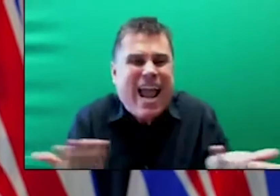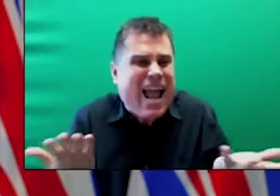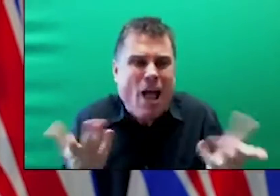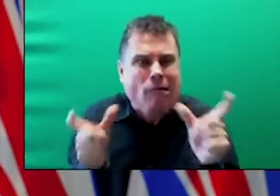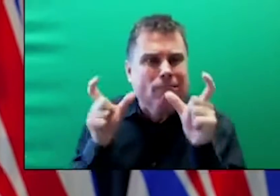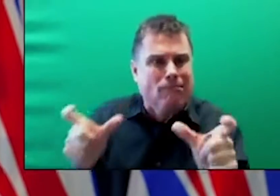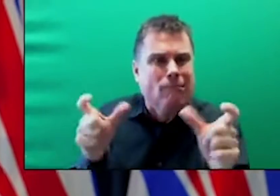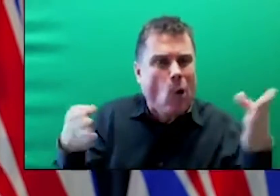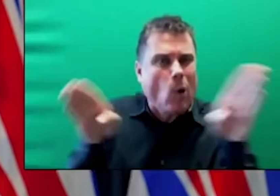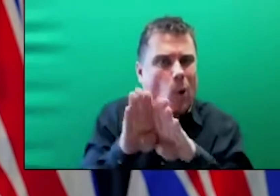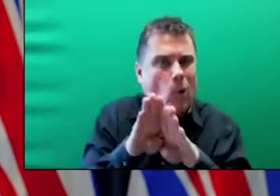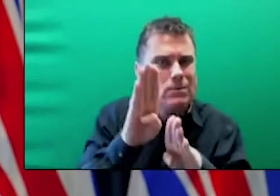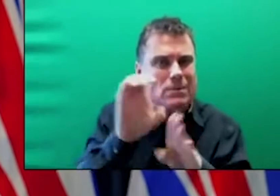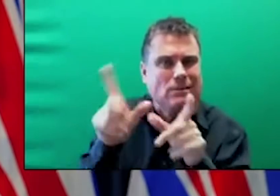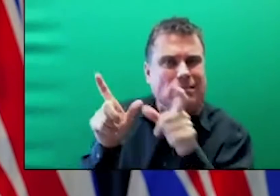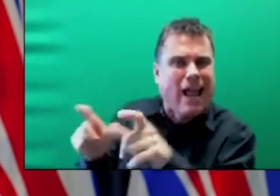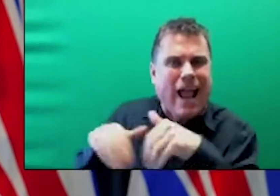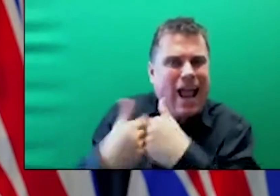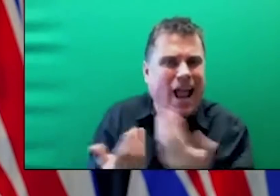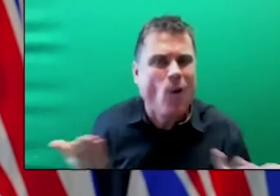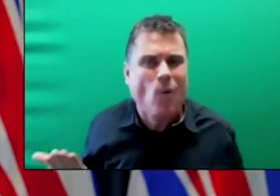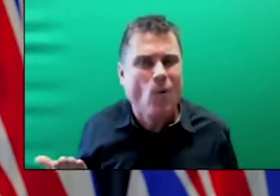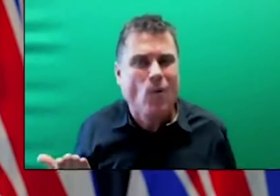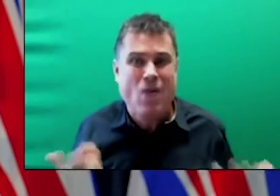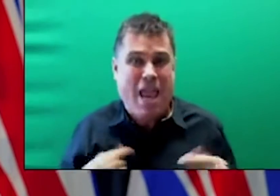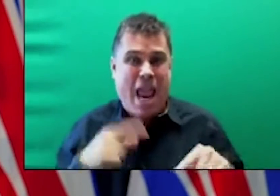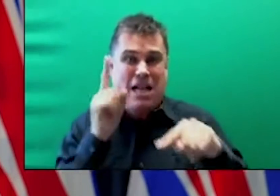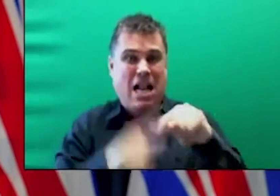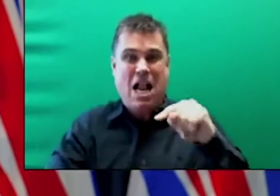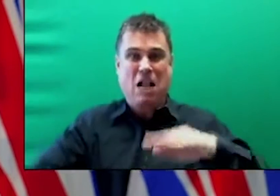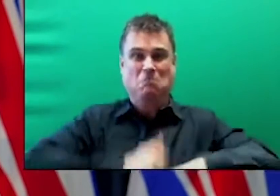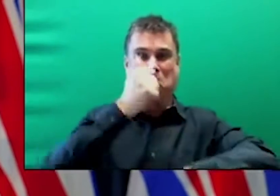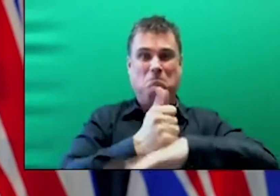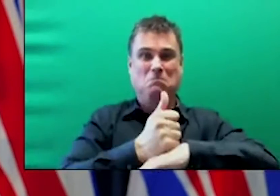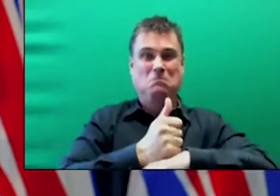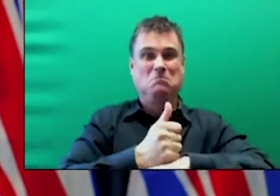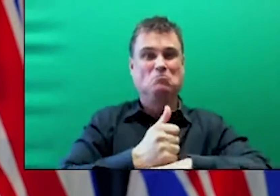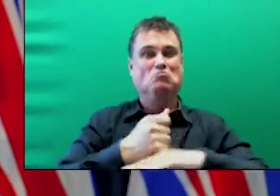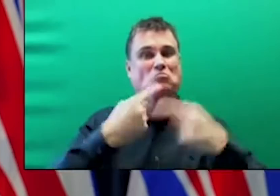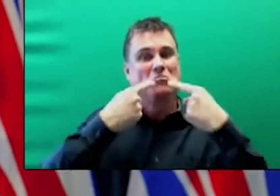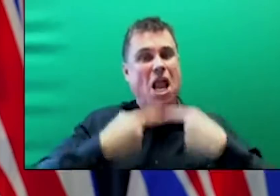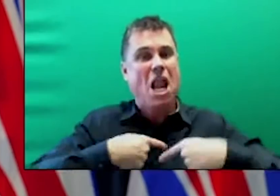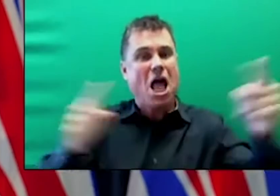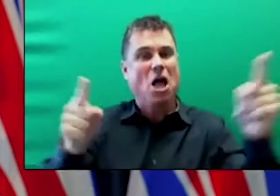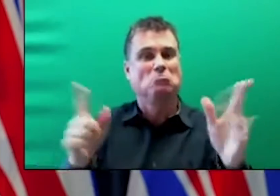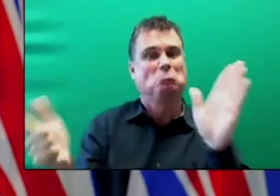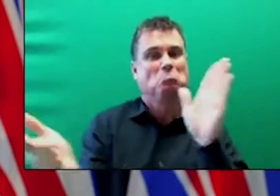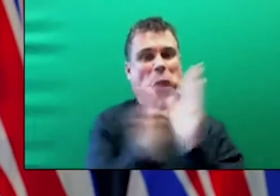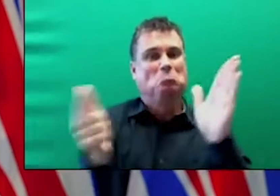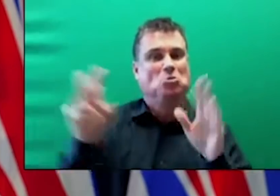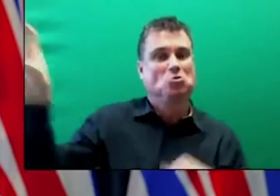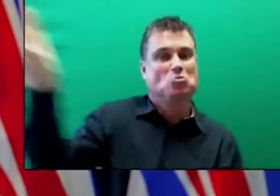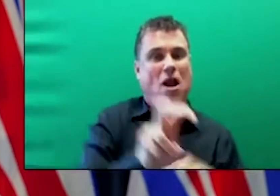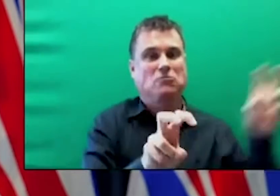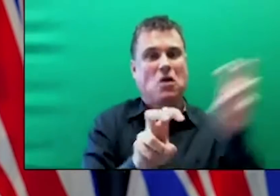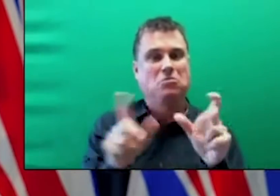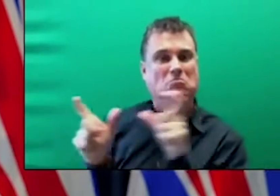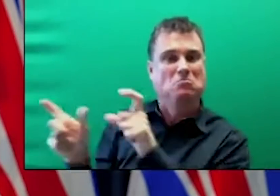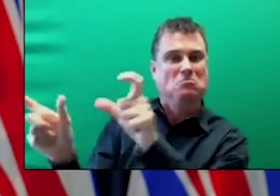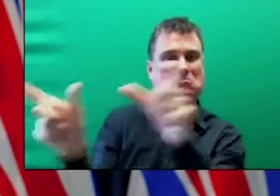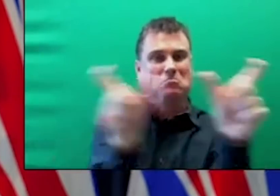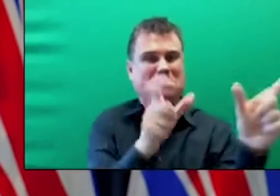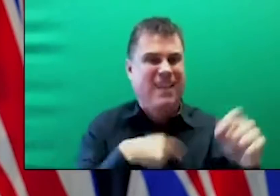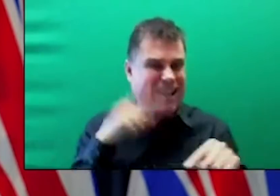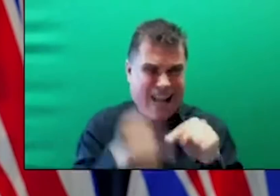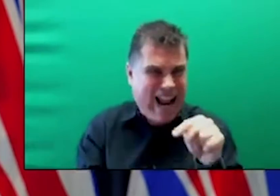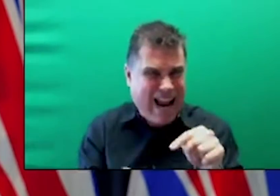from community leaders as well. Do you have a follow-up, Rob? I do. I'm wondering, beyond symbolism, as a practical matter, Family